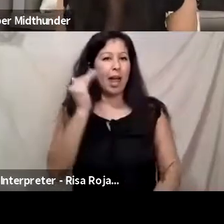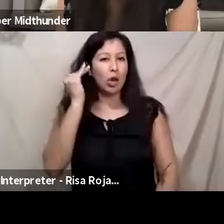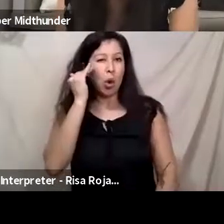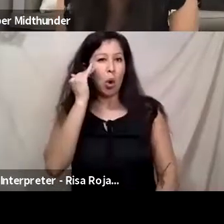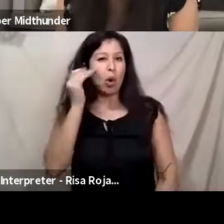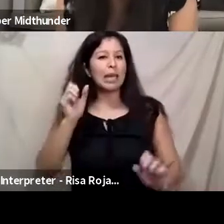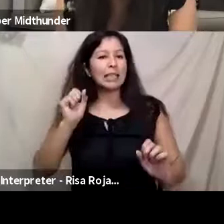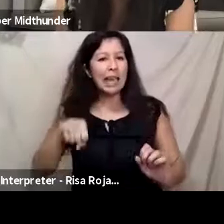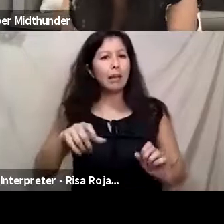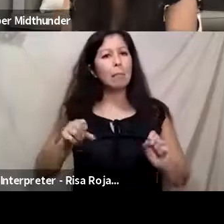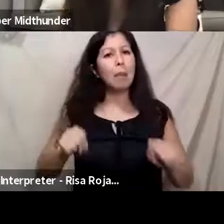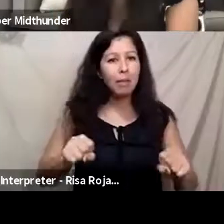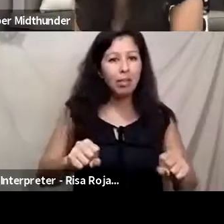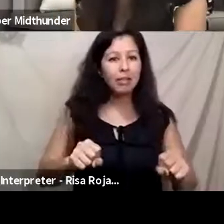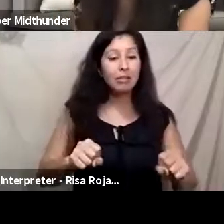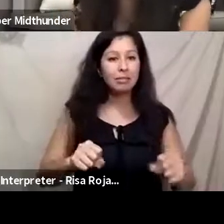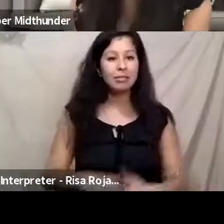possible.